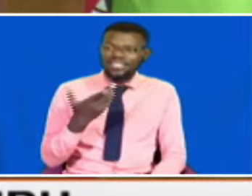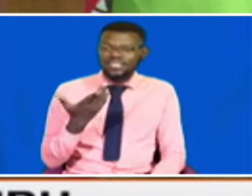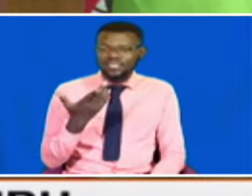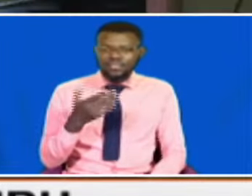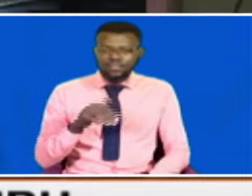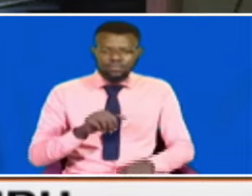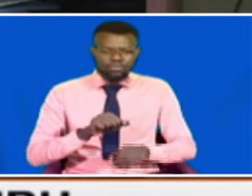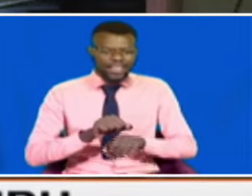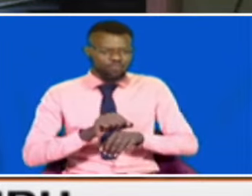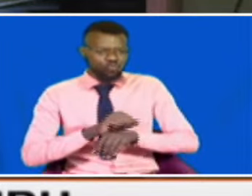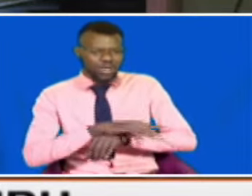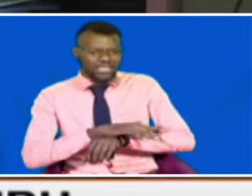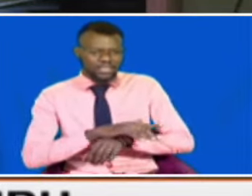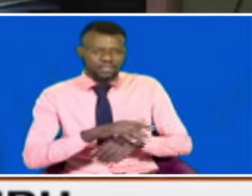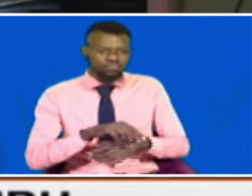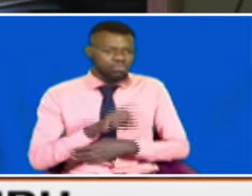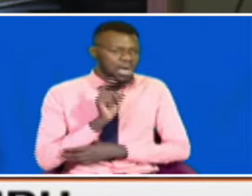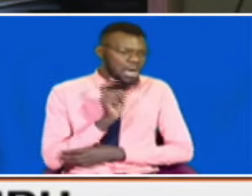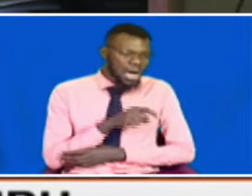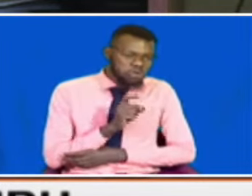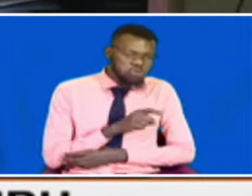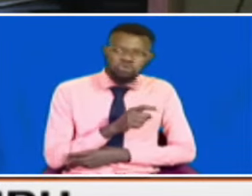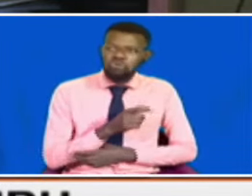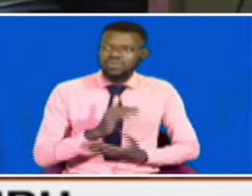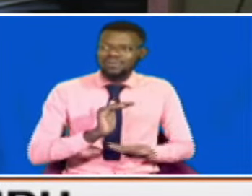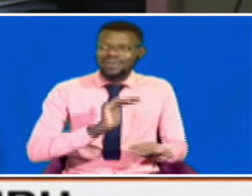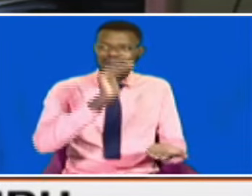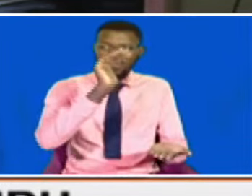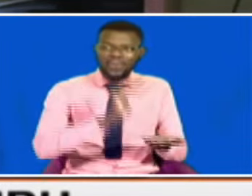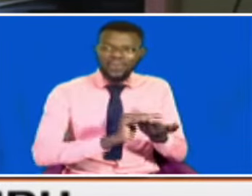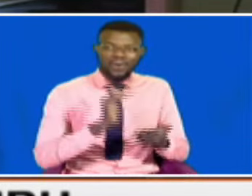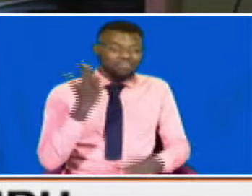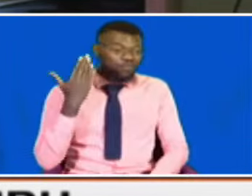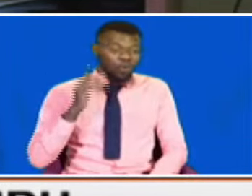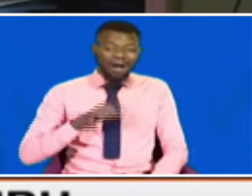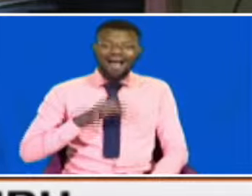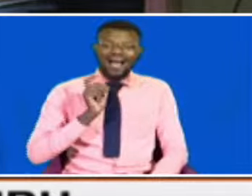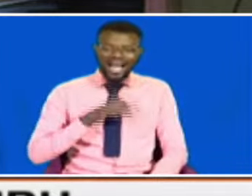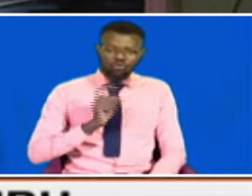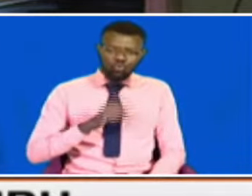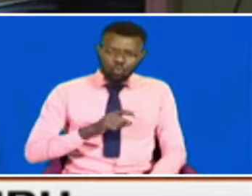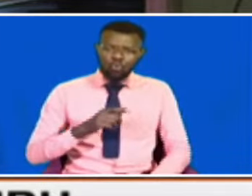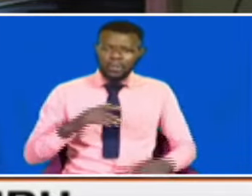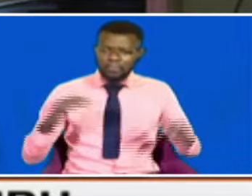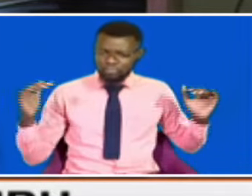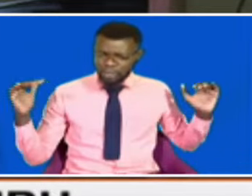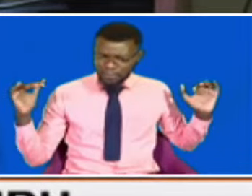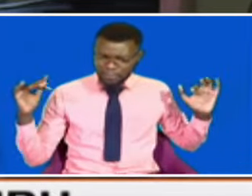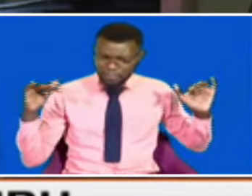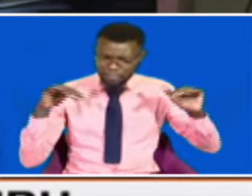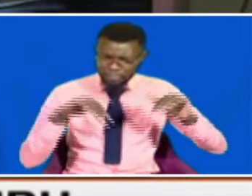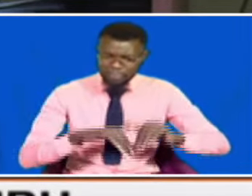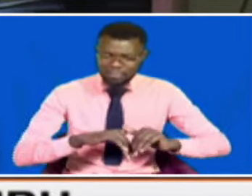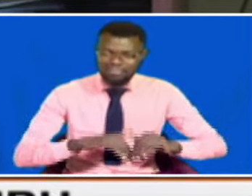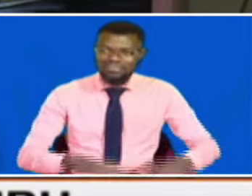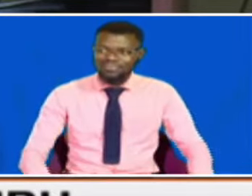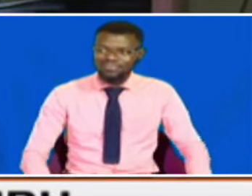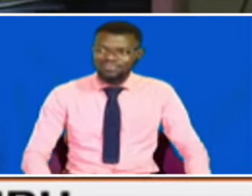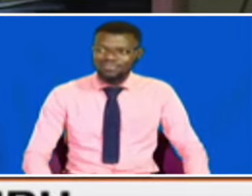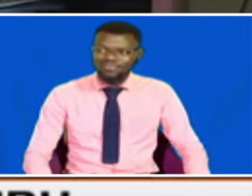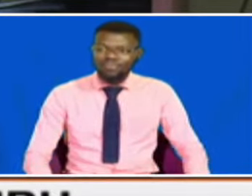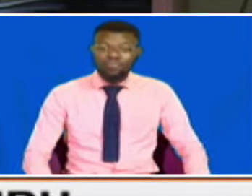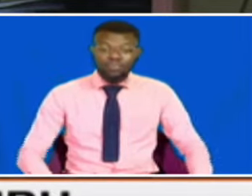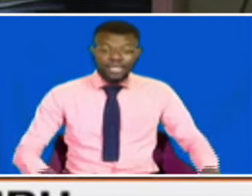KANU. The conference was basically a KANU affair. And it was in that conference that